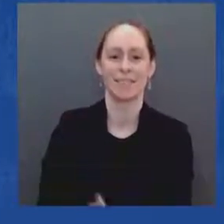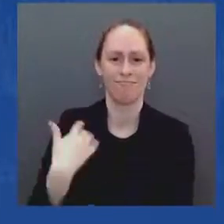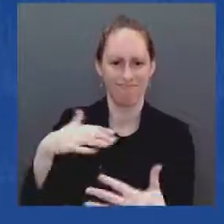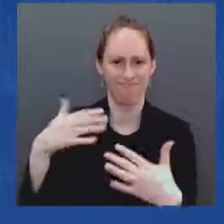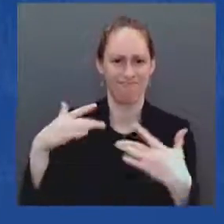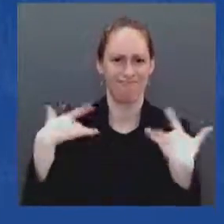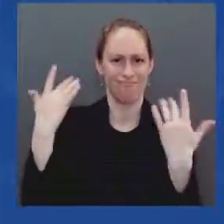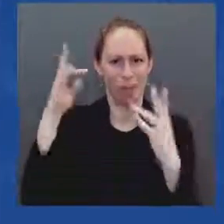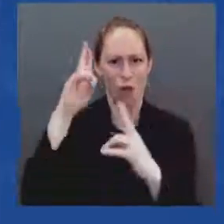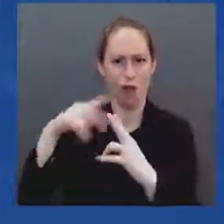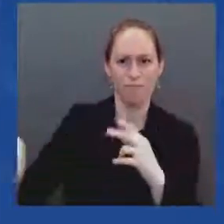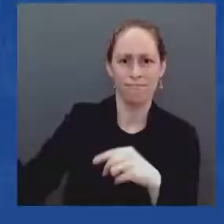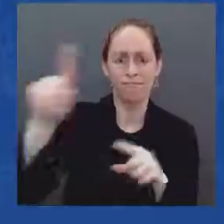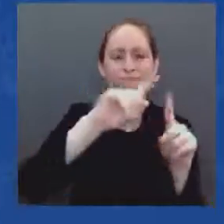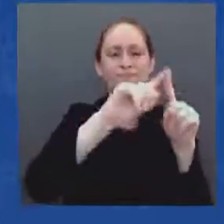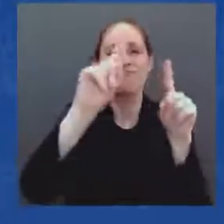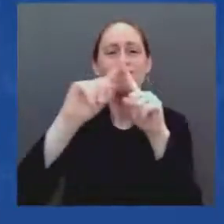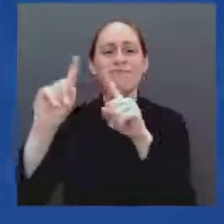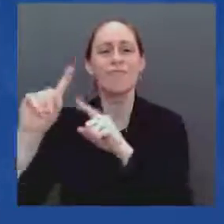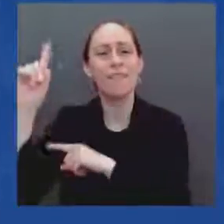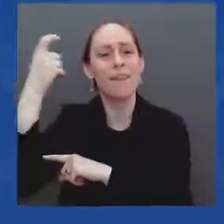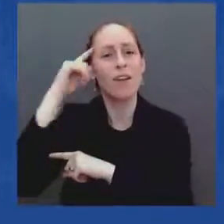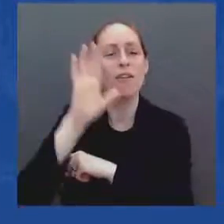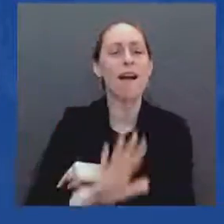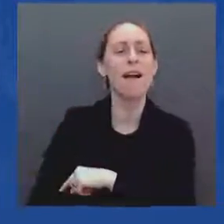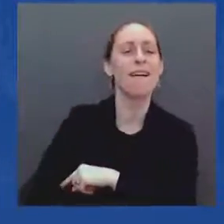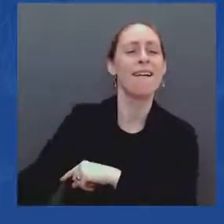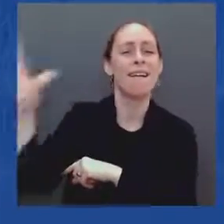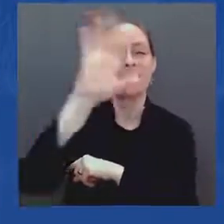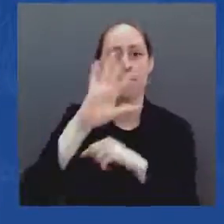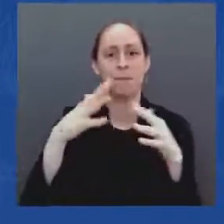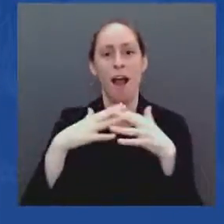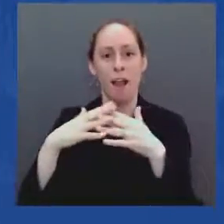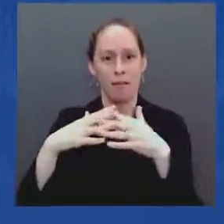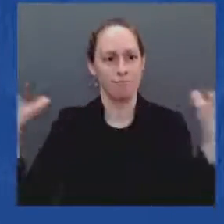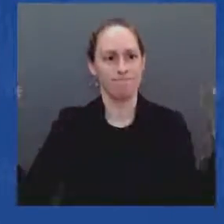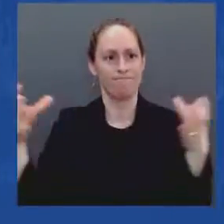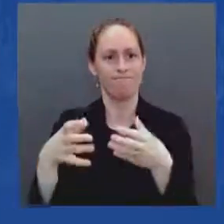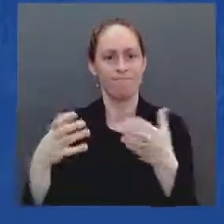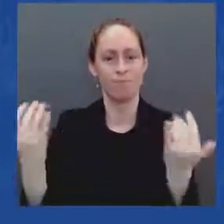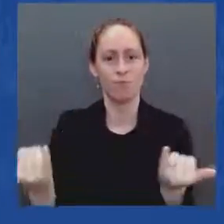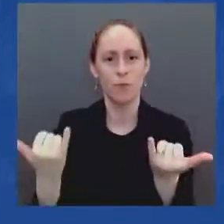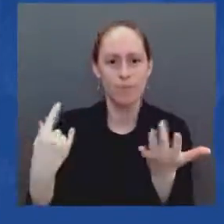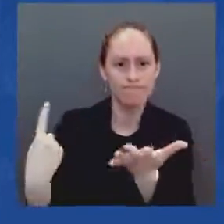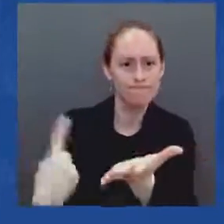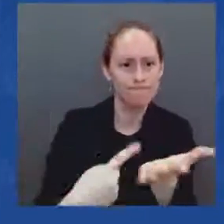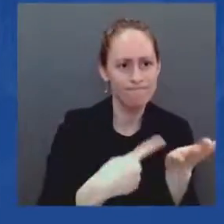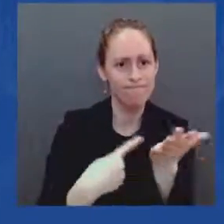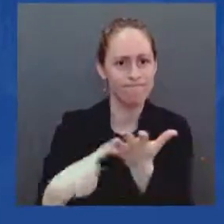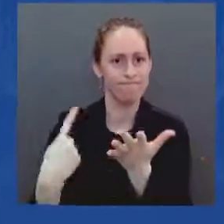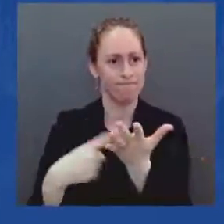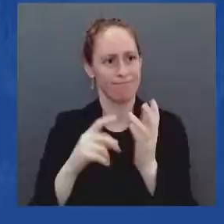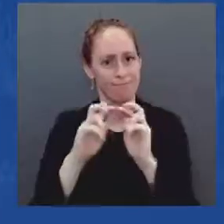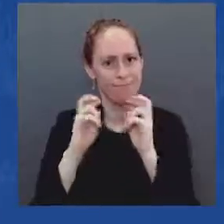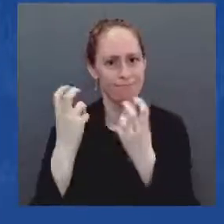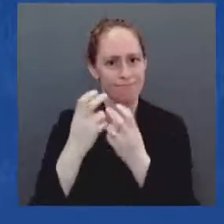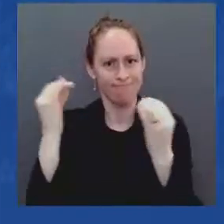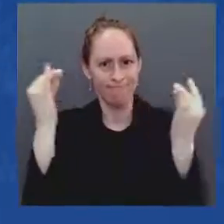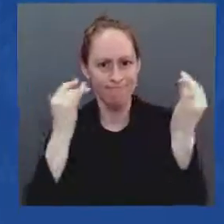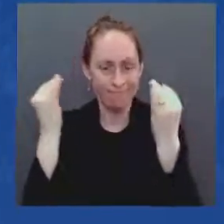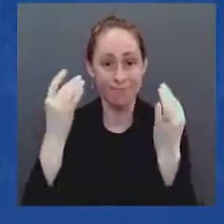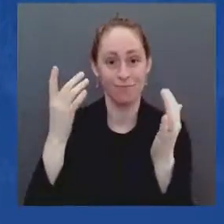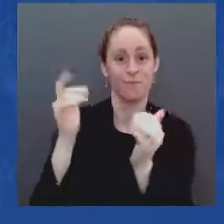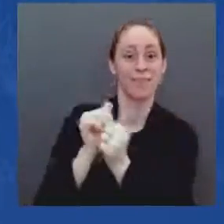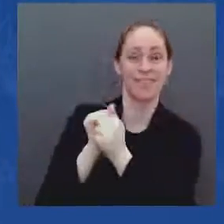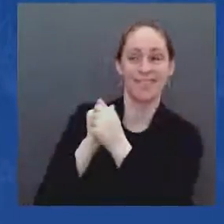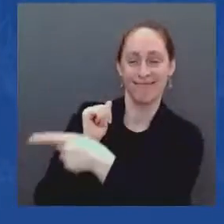here today, to be able to meet directly with the president and the vice president. And we've really had a strong relationship with